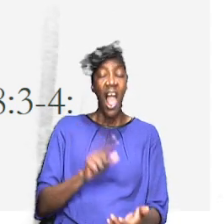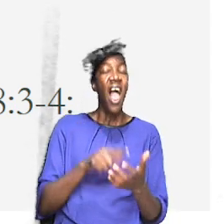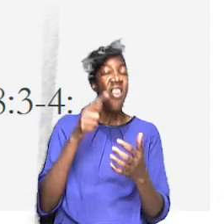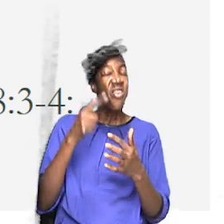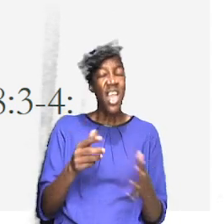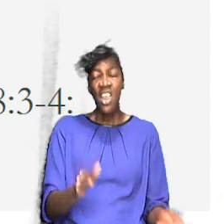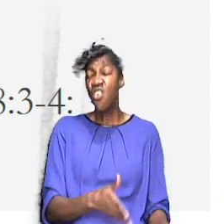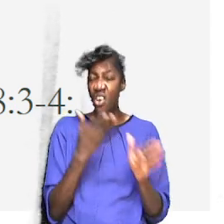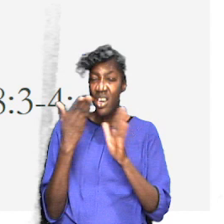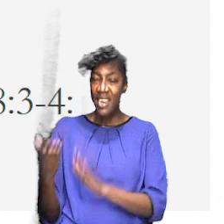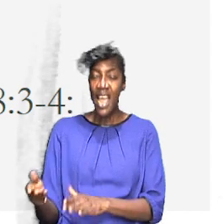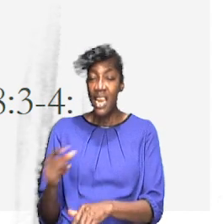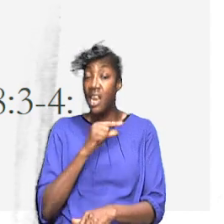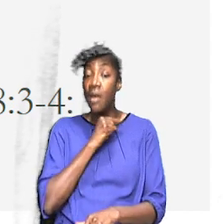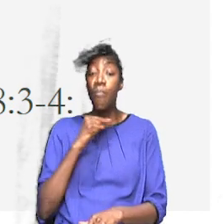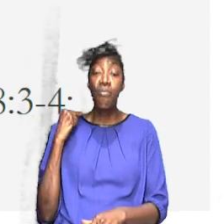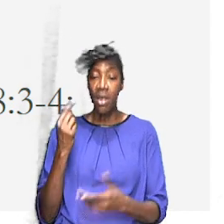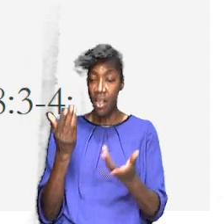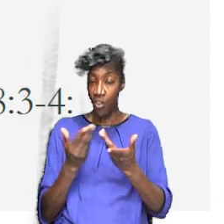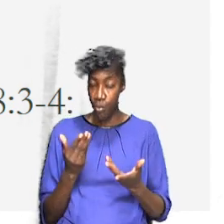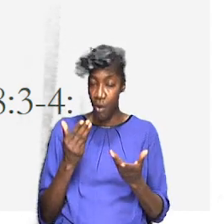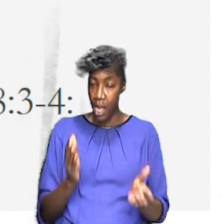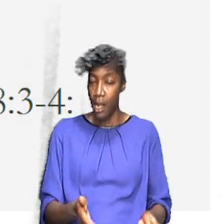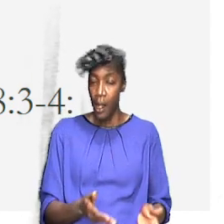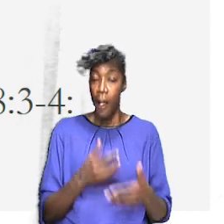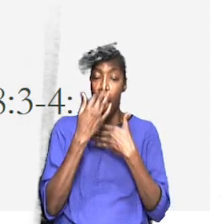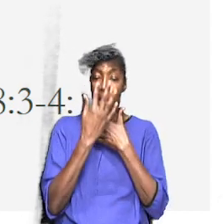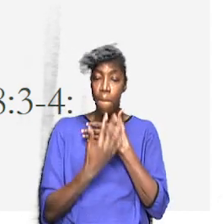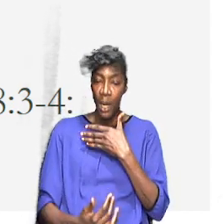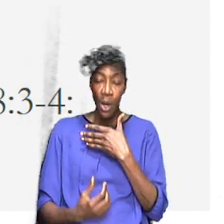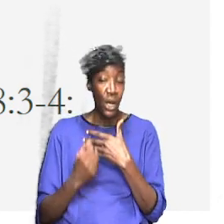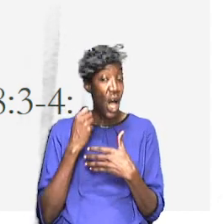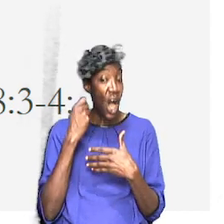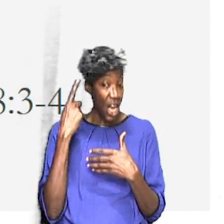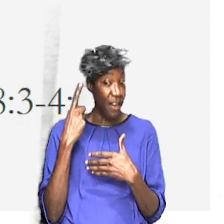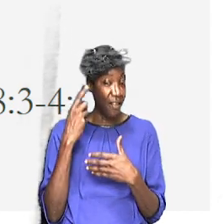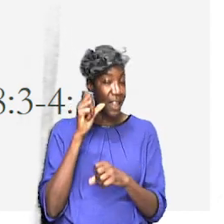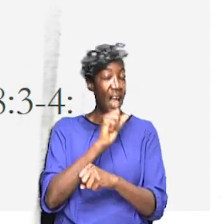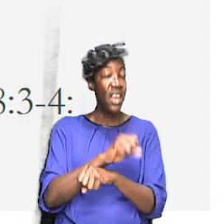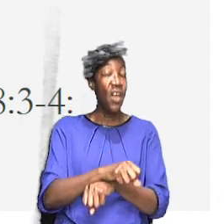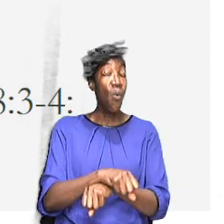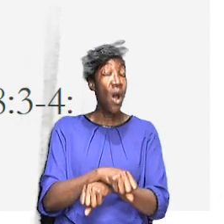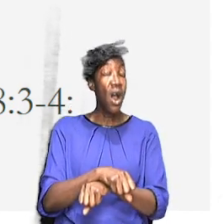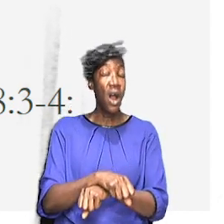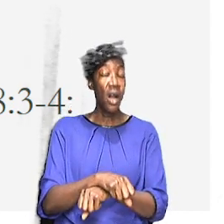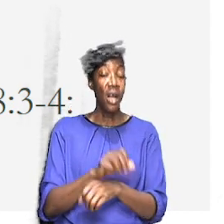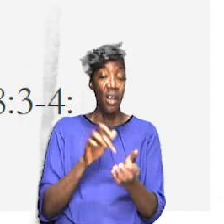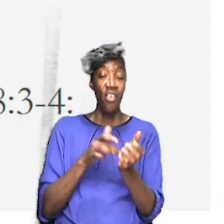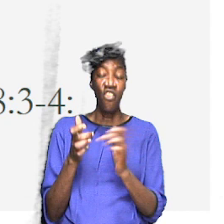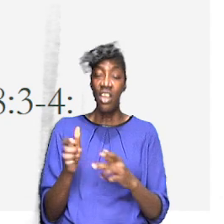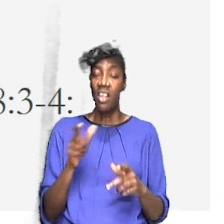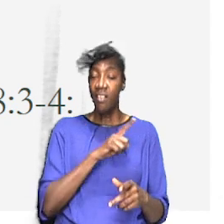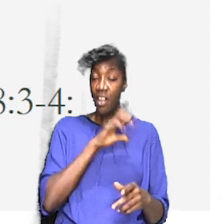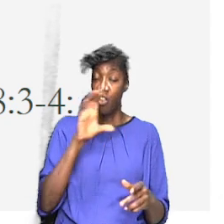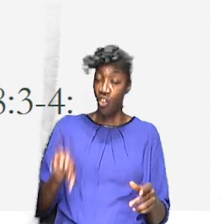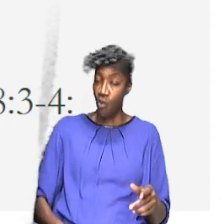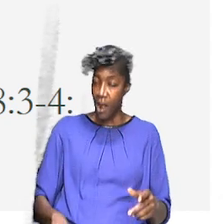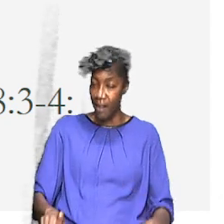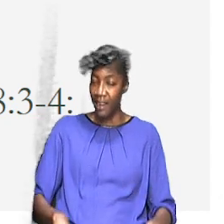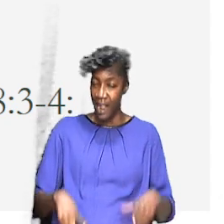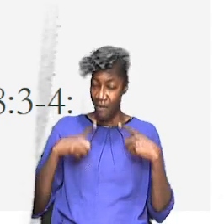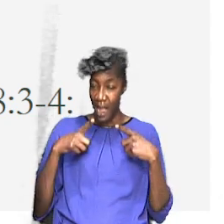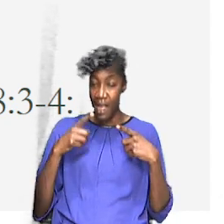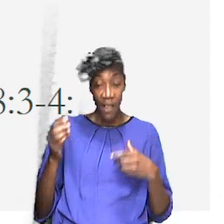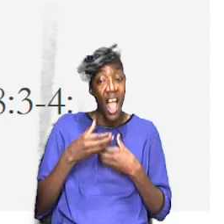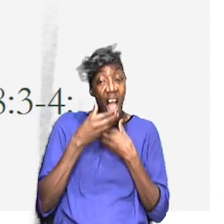So the priest had to bring blood, which is an awareness of the work of Jesus Christ in his life. And he had to bring incense,